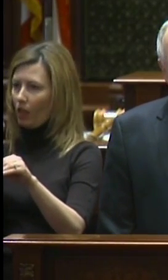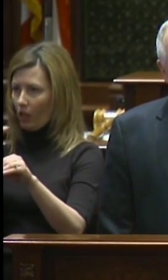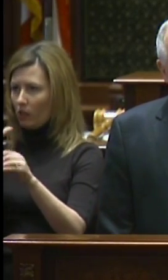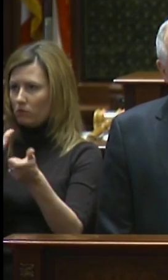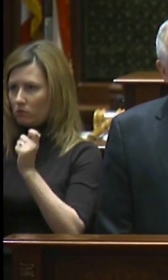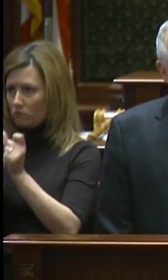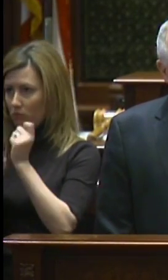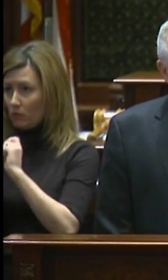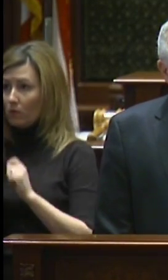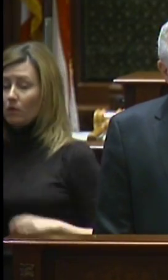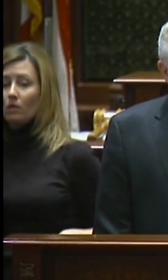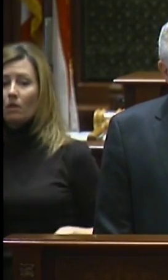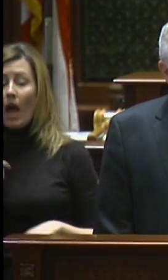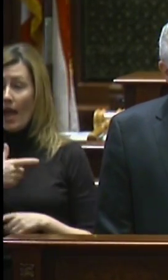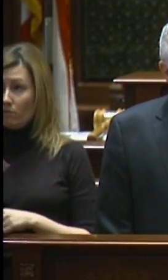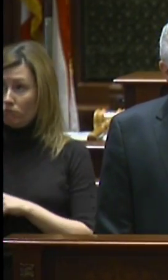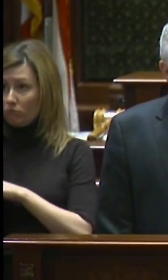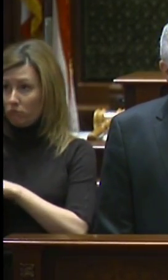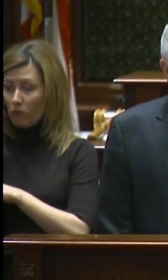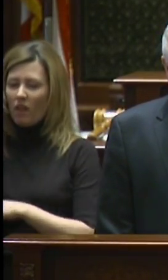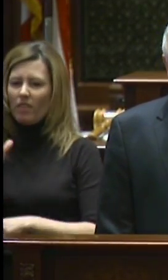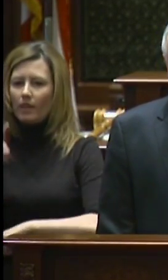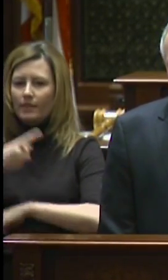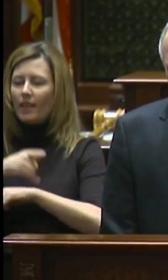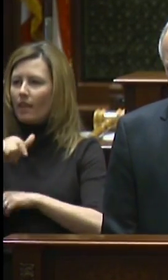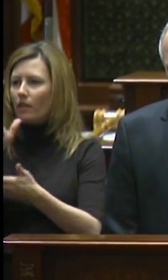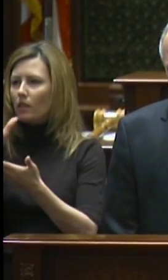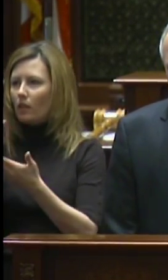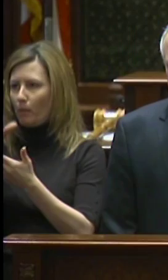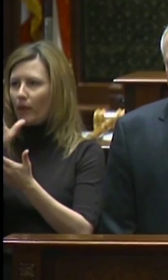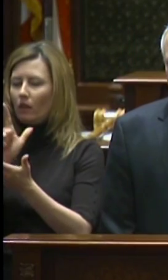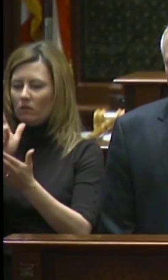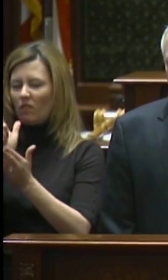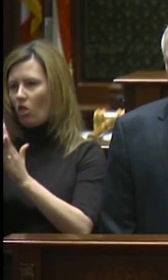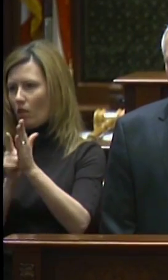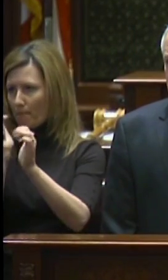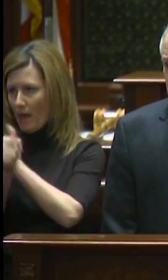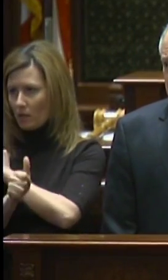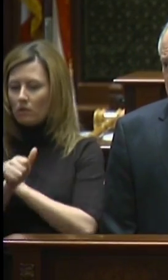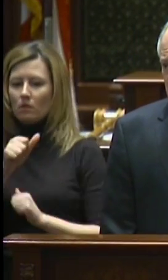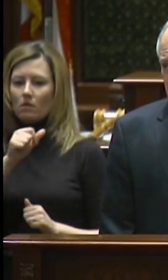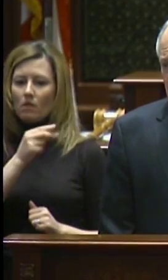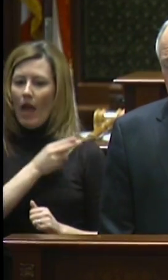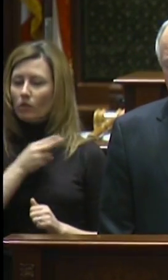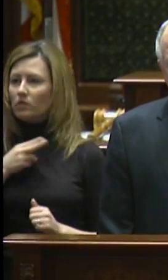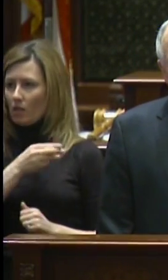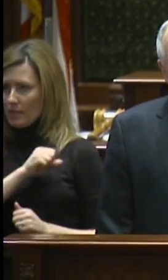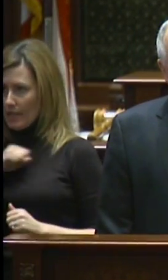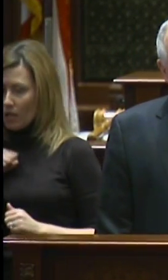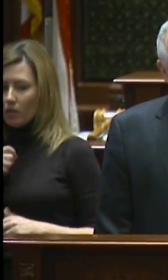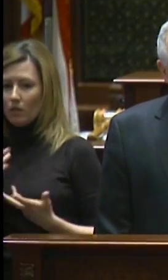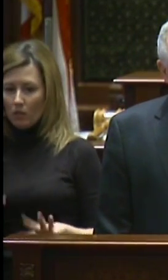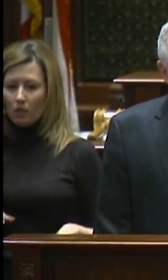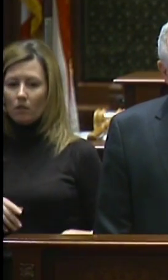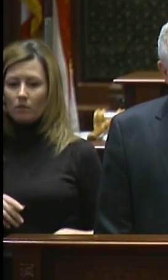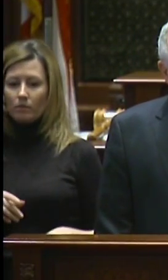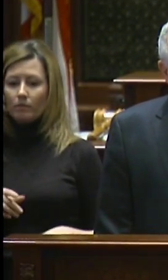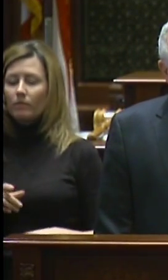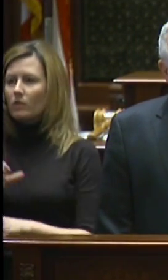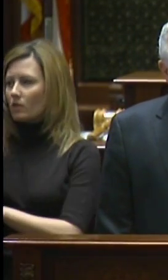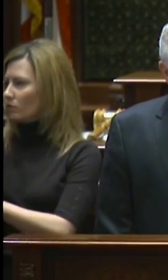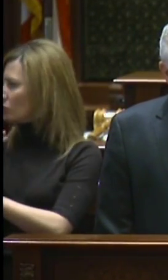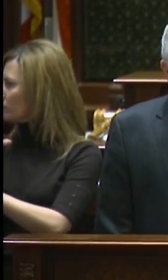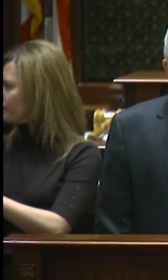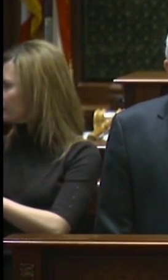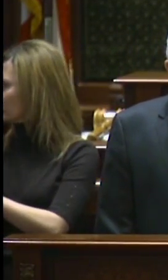I spoke on the day that the campaign finance bill passed the House and Senate with Sheila Simon, who was a good friend,